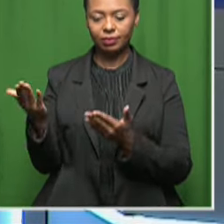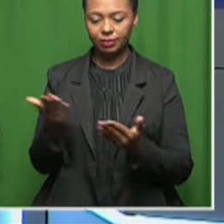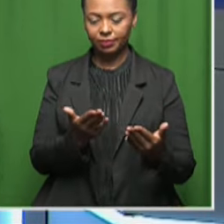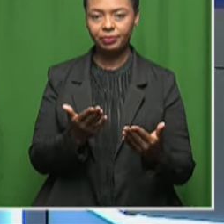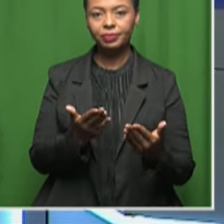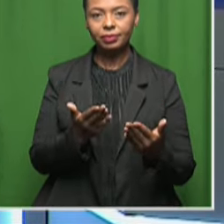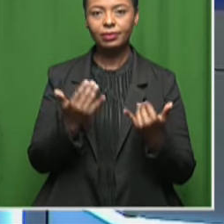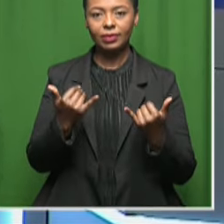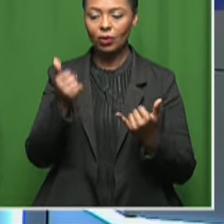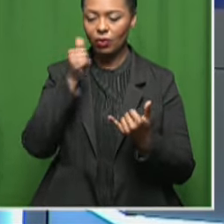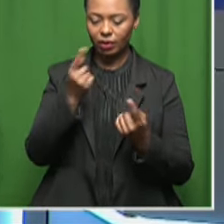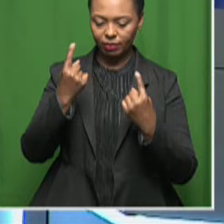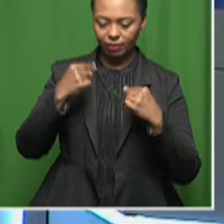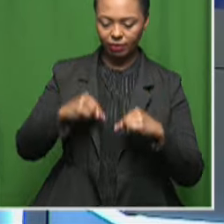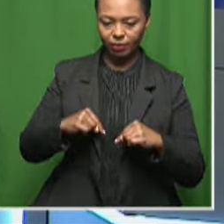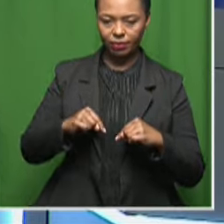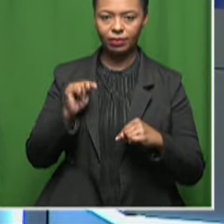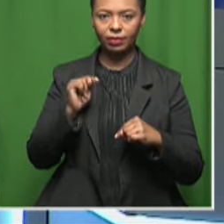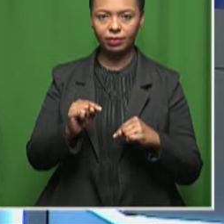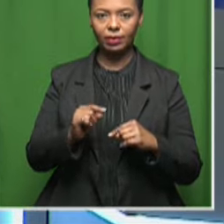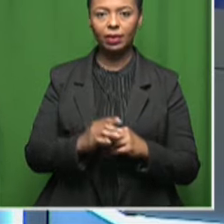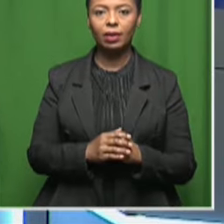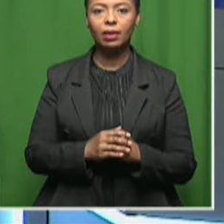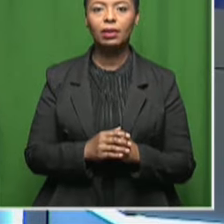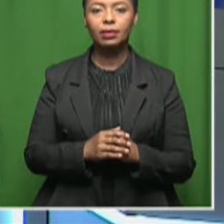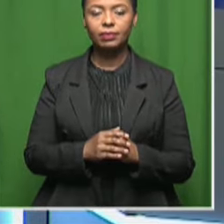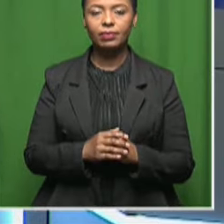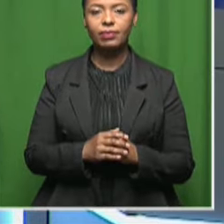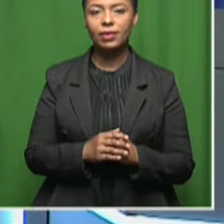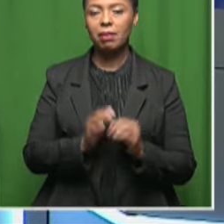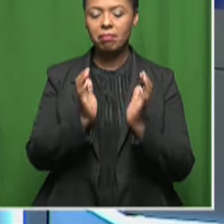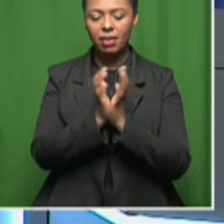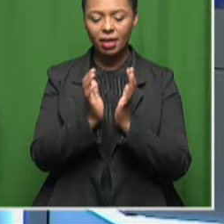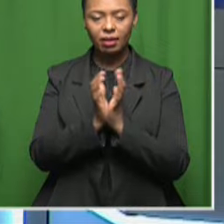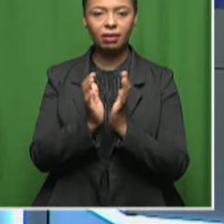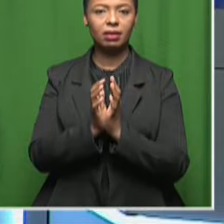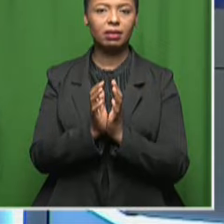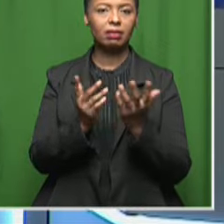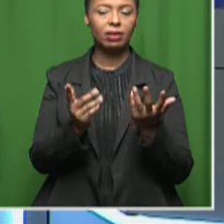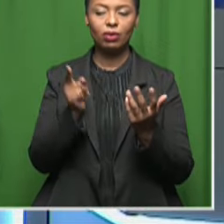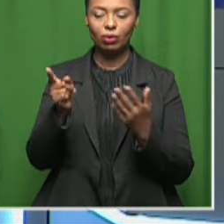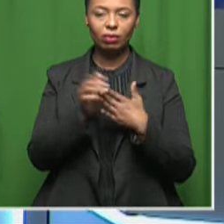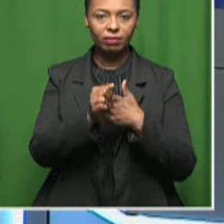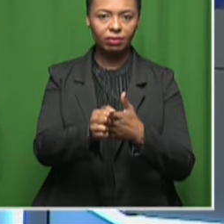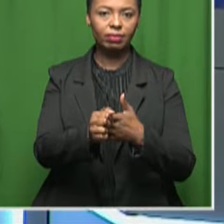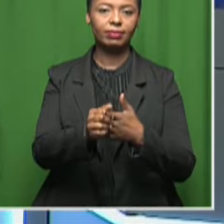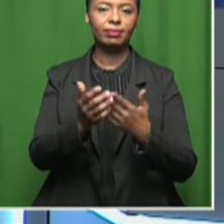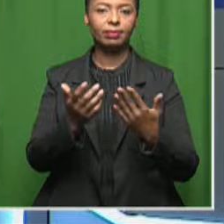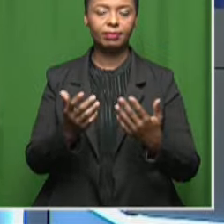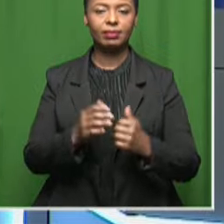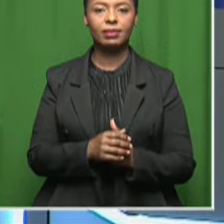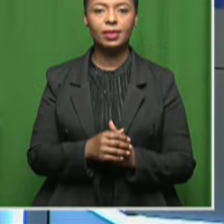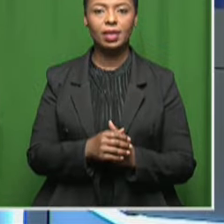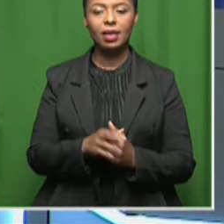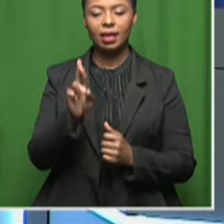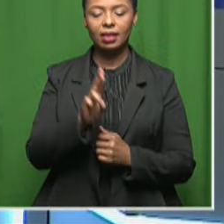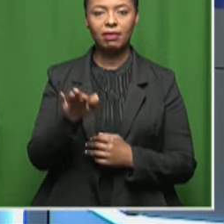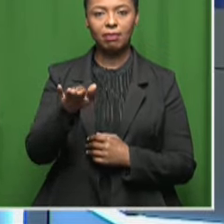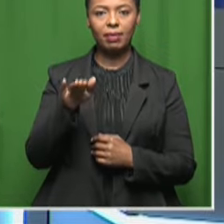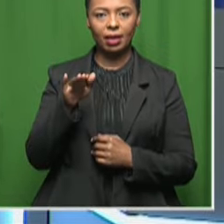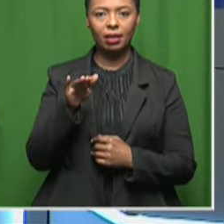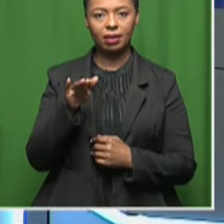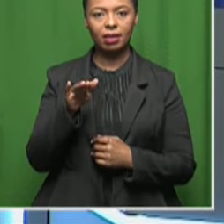States, and most recently you were at the International Monetary Fund, the World Bank meetings, where you chaired, alongside the Reserve Bank Governor, a meeting of